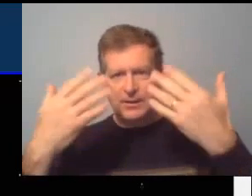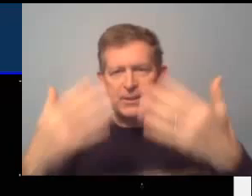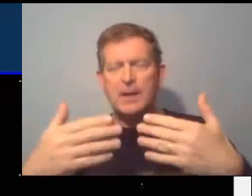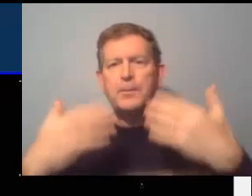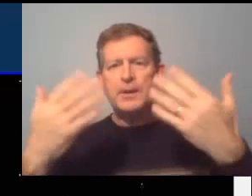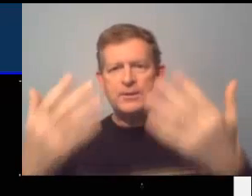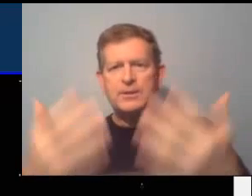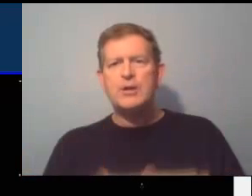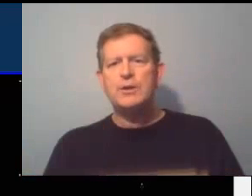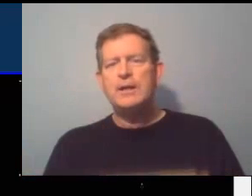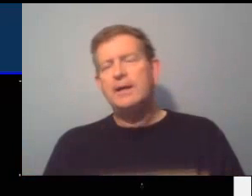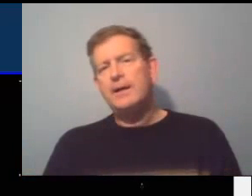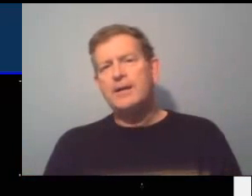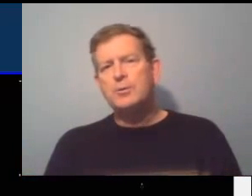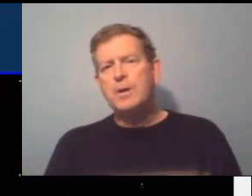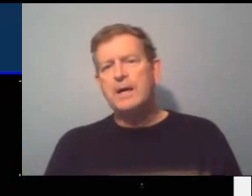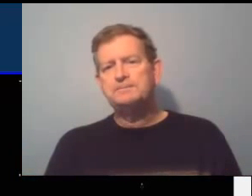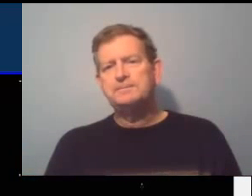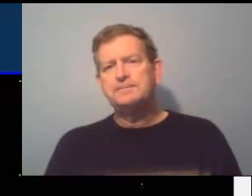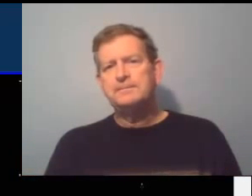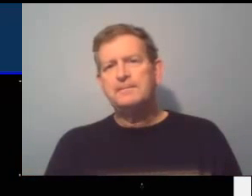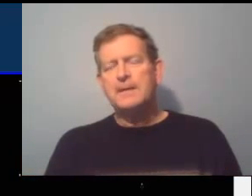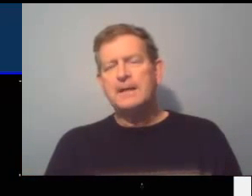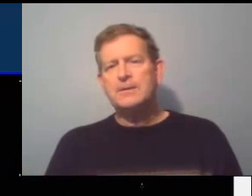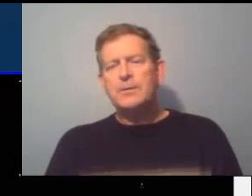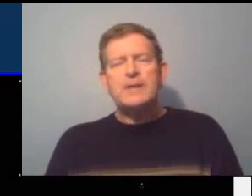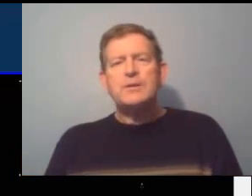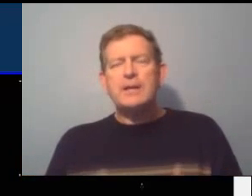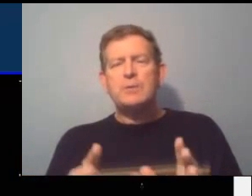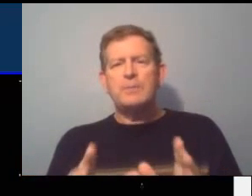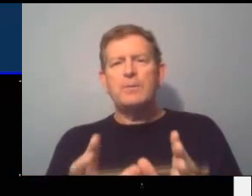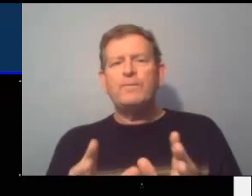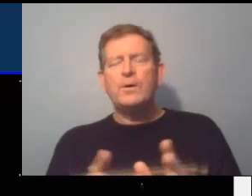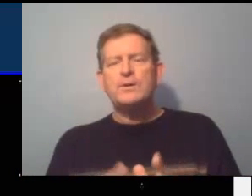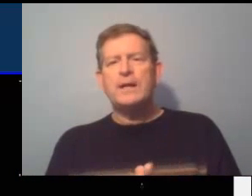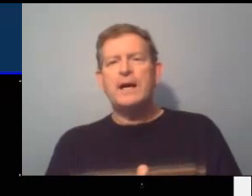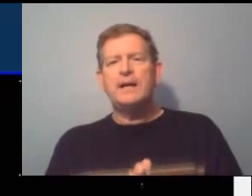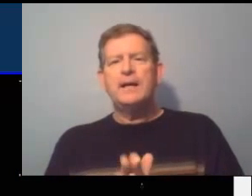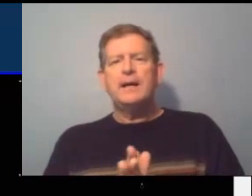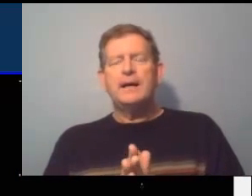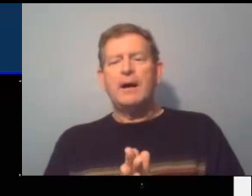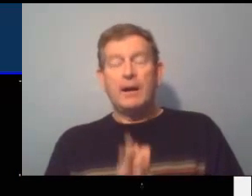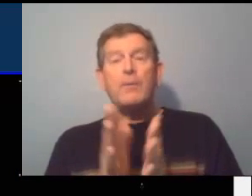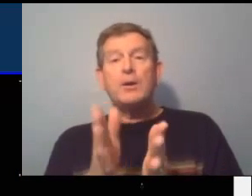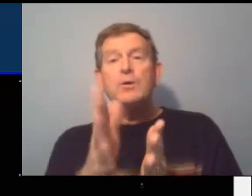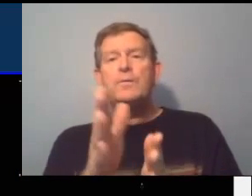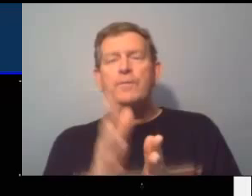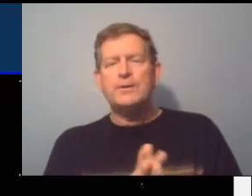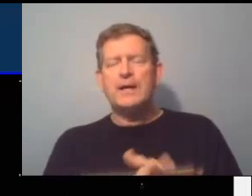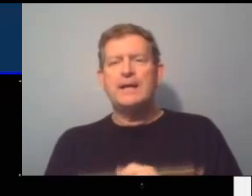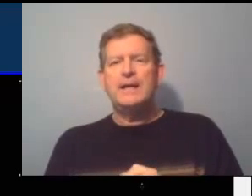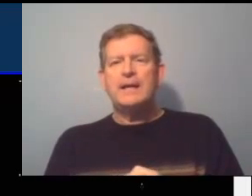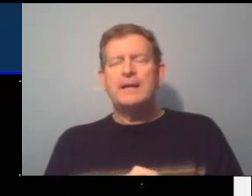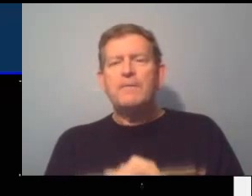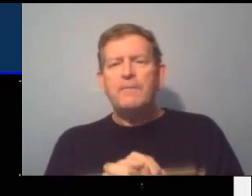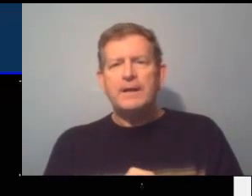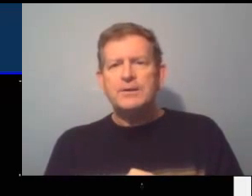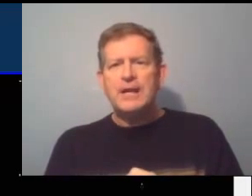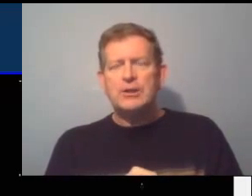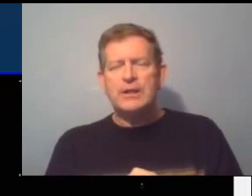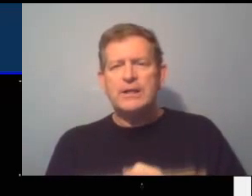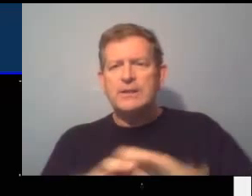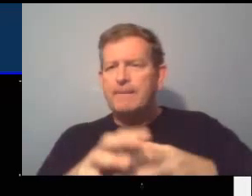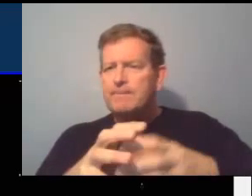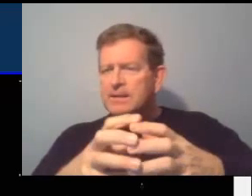we're practicing our pronunciation as well. So that's it. That's what I'm really focusing on. And I want you to focus on in the